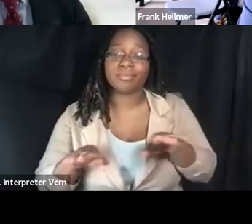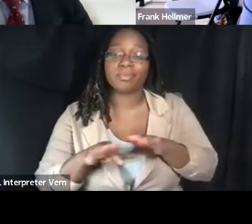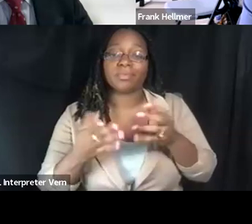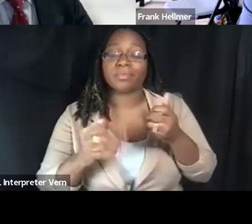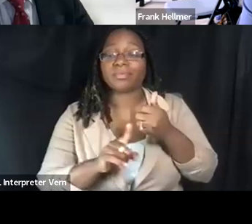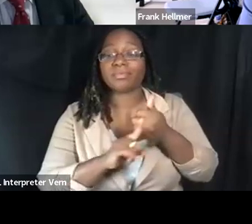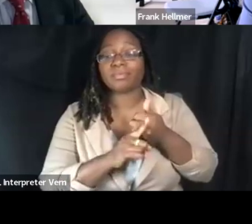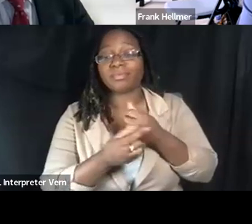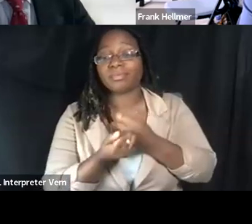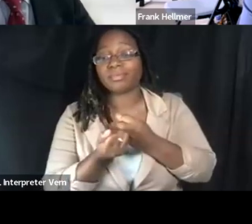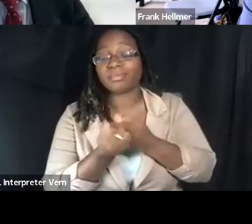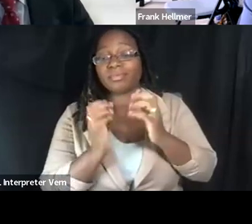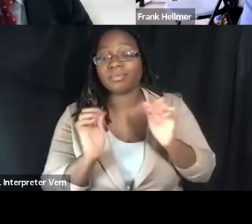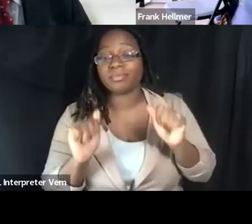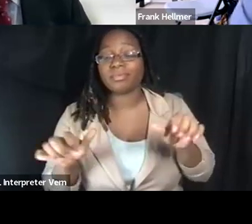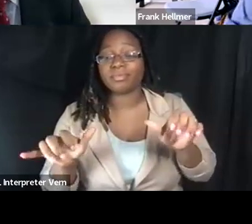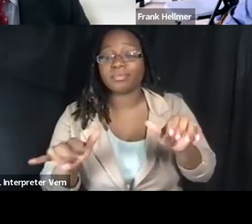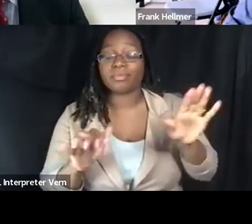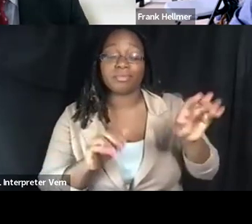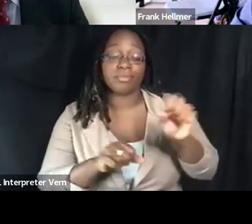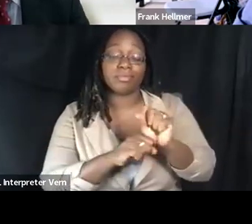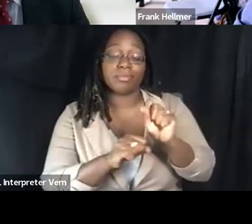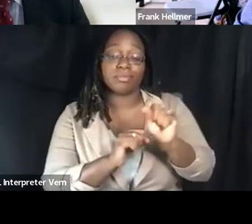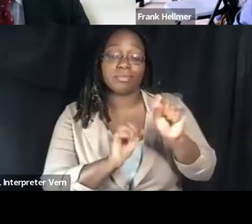stay up to date on the work their states are doing with all this?